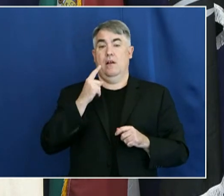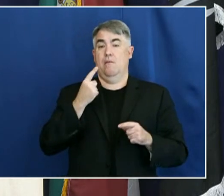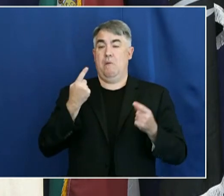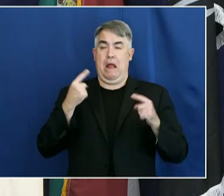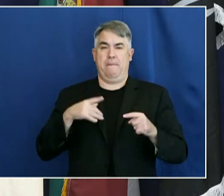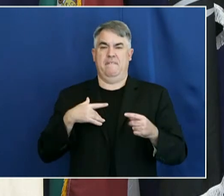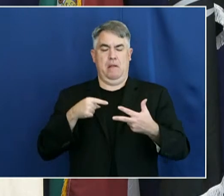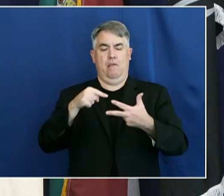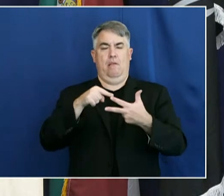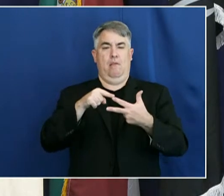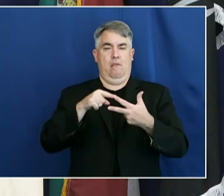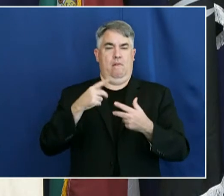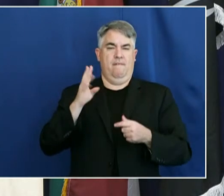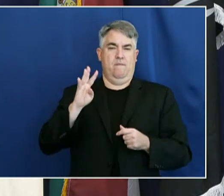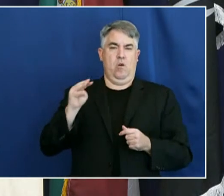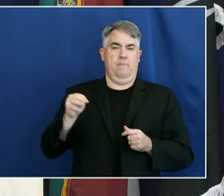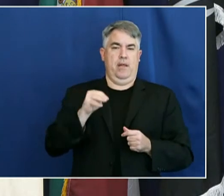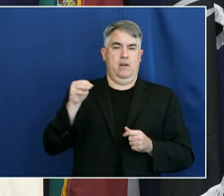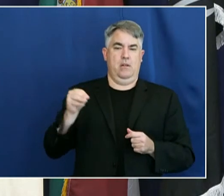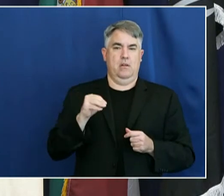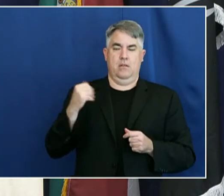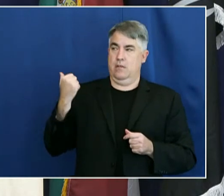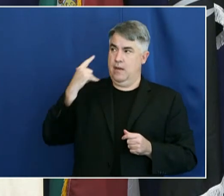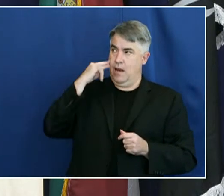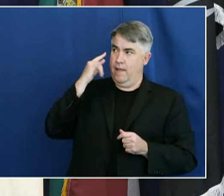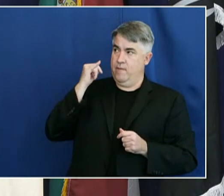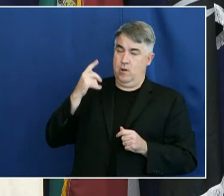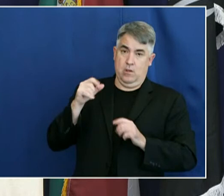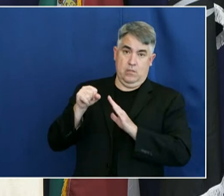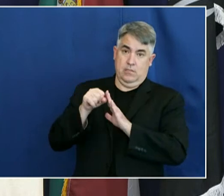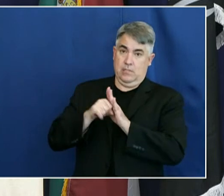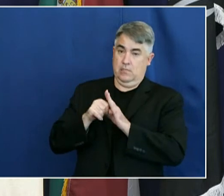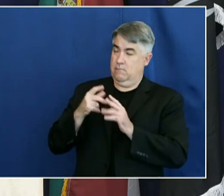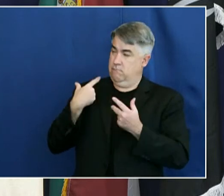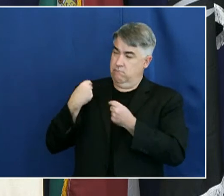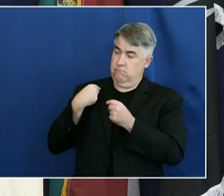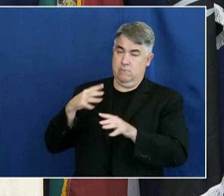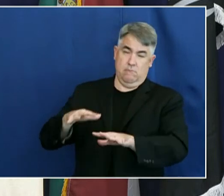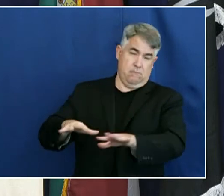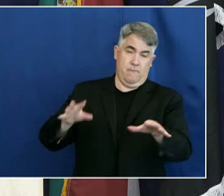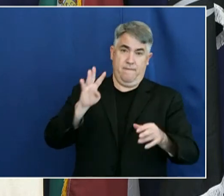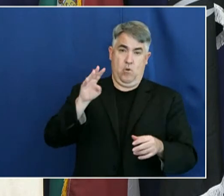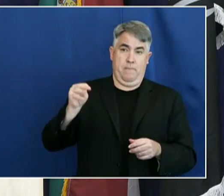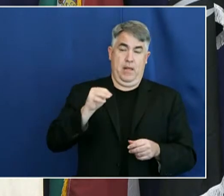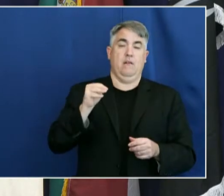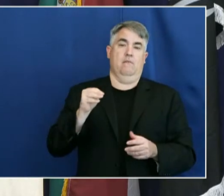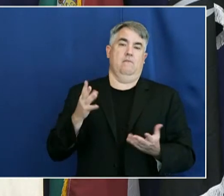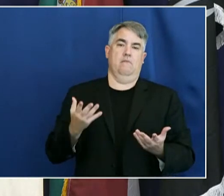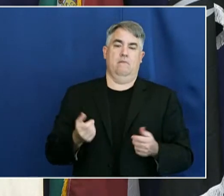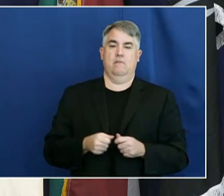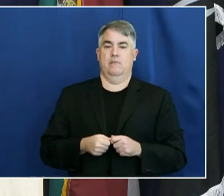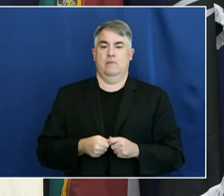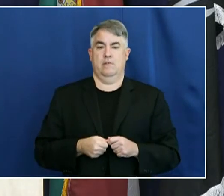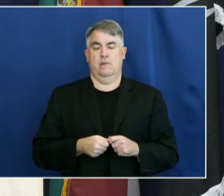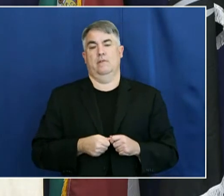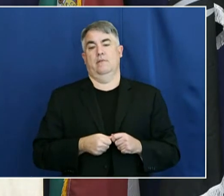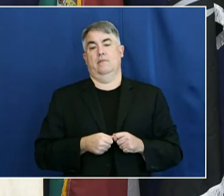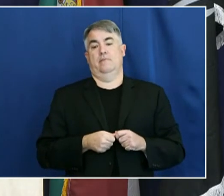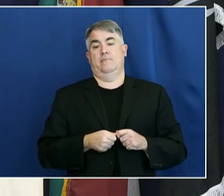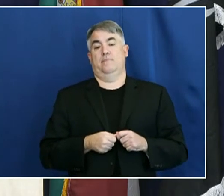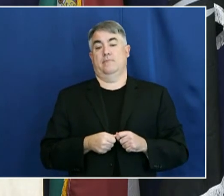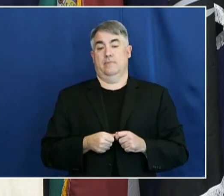the spread of COVID. So what we really need to know is, as we want to descend to that orange tier, allow folks to open up